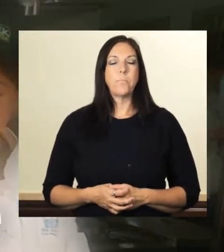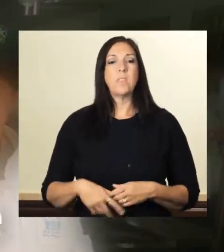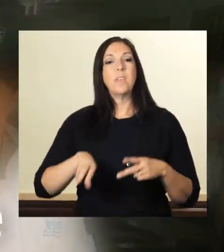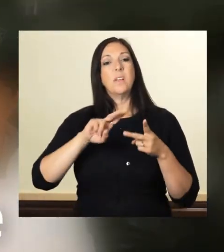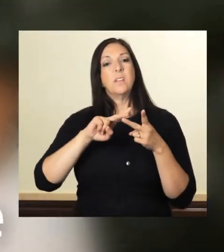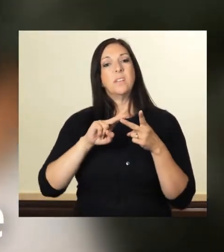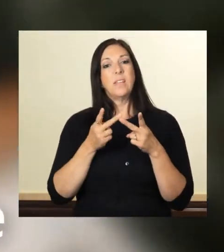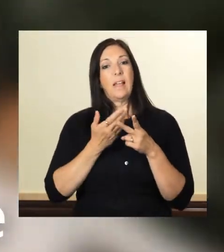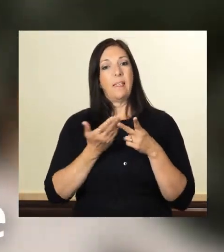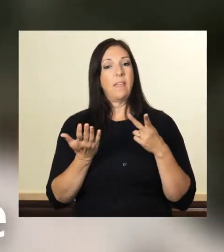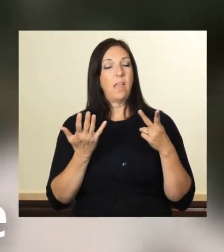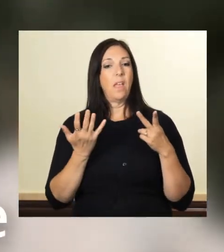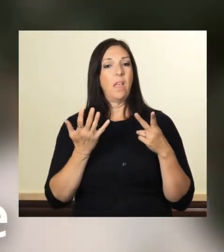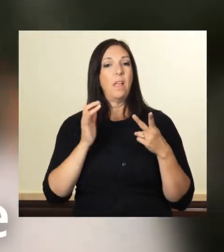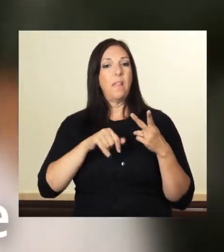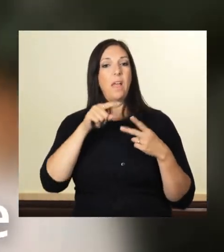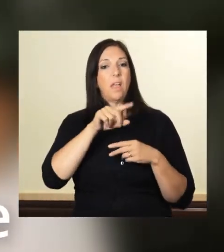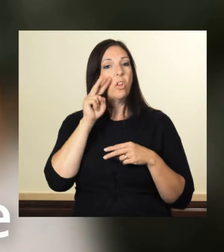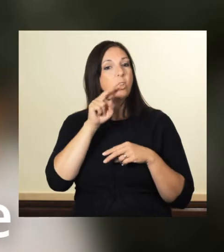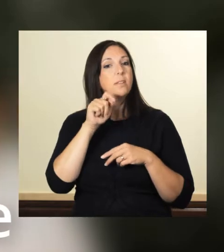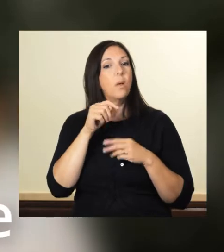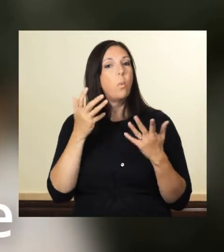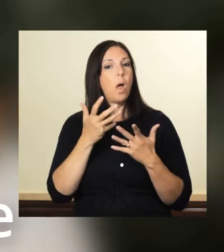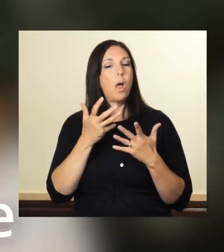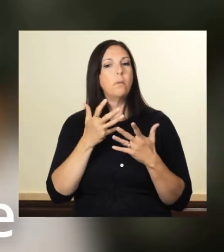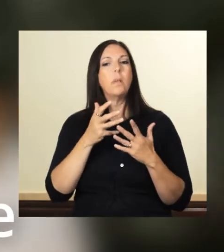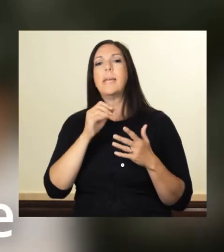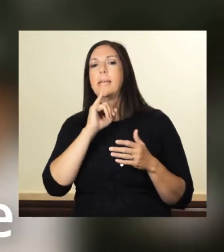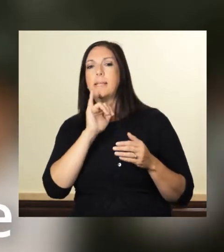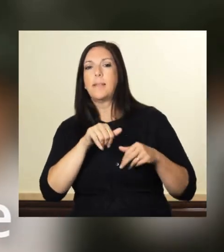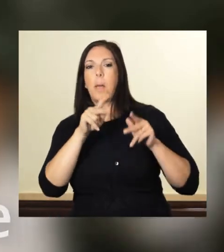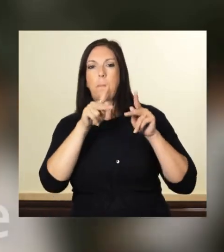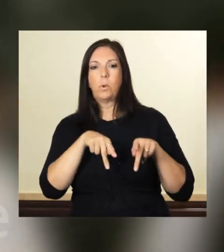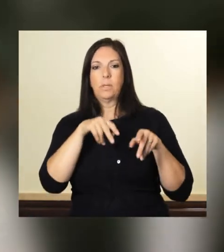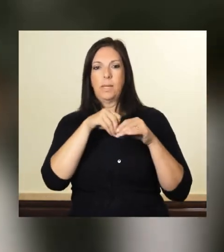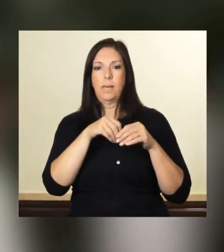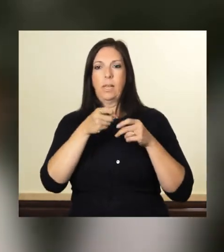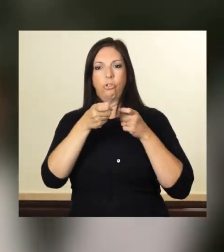the second thing Zach looks at is the competence of the person in charge